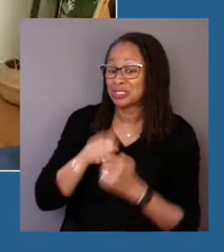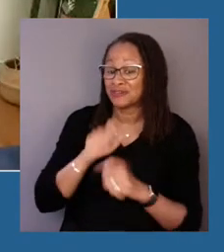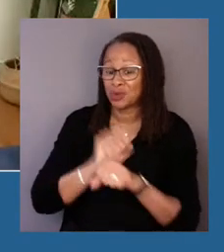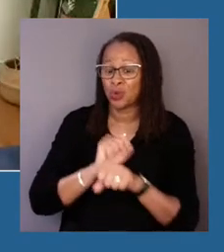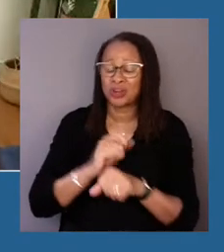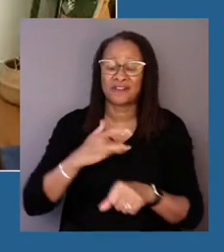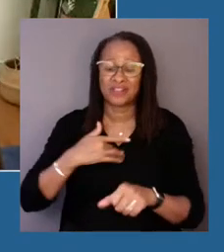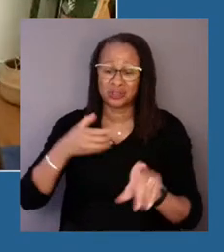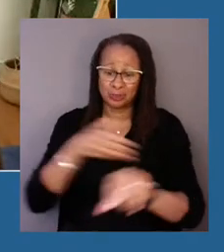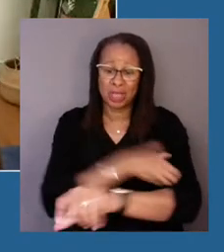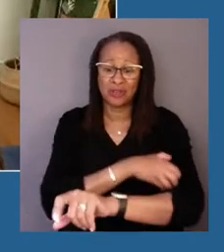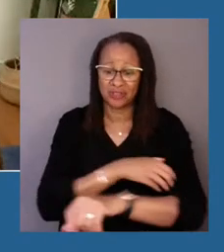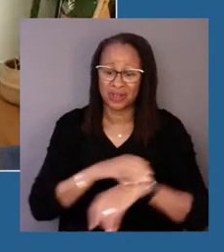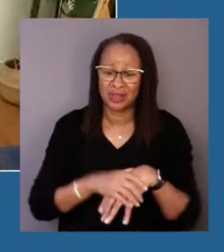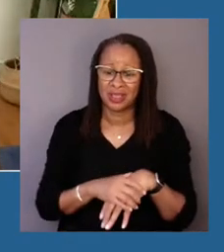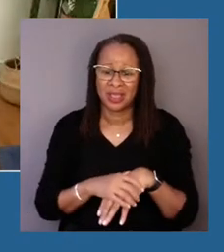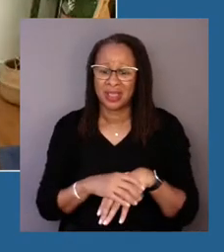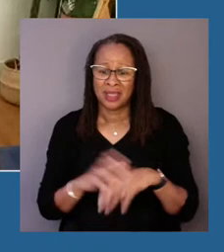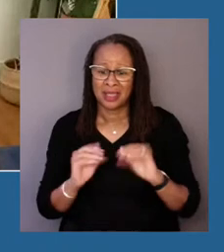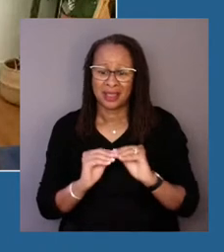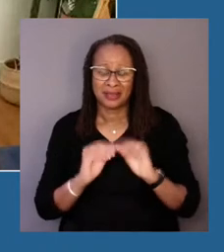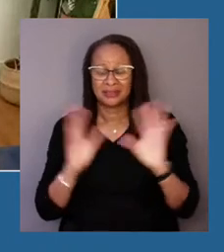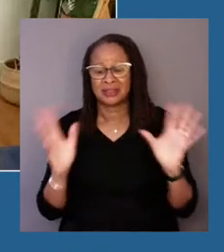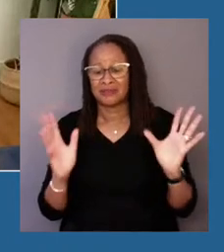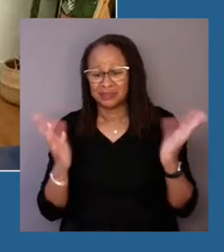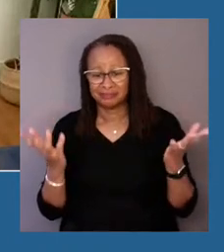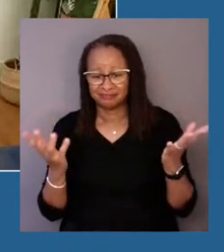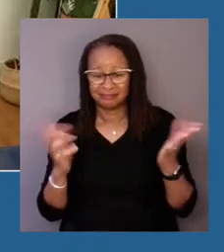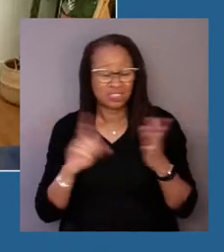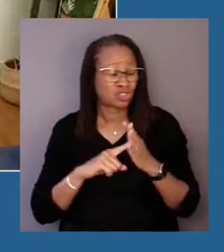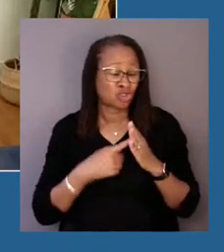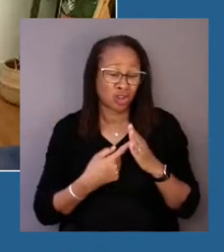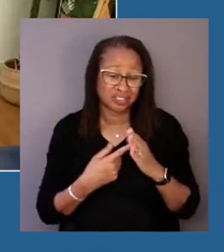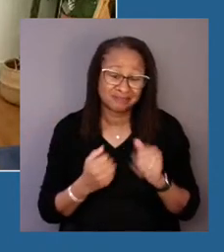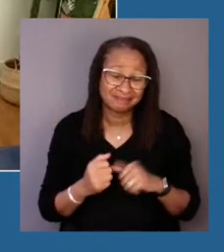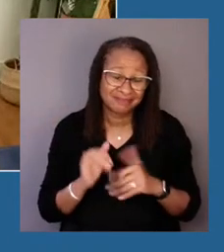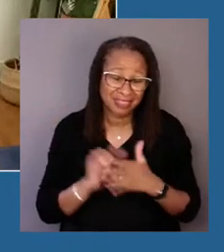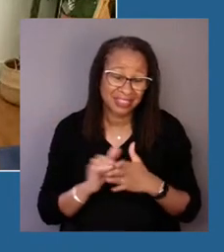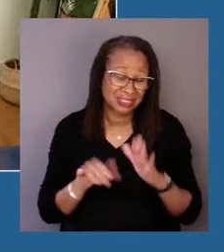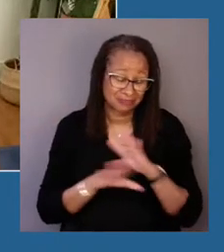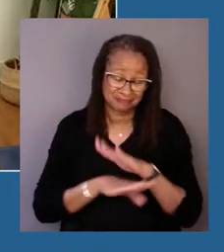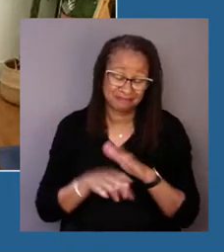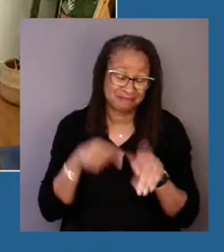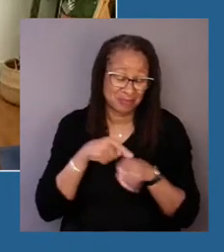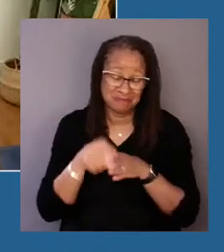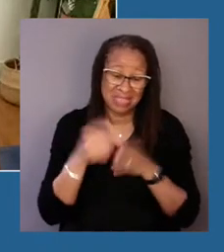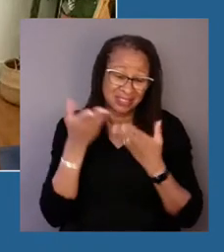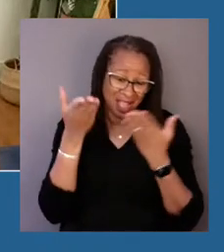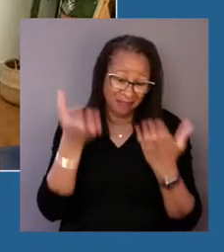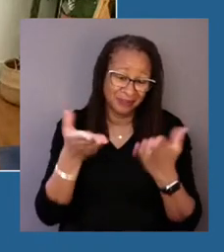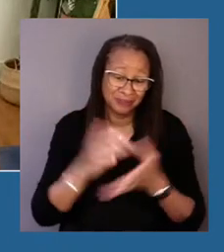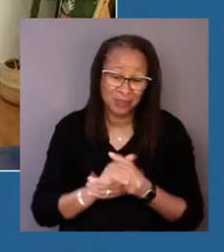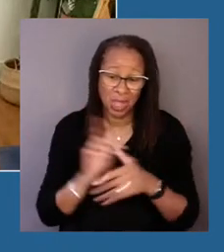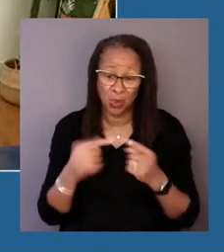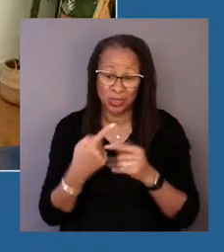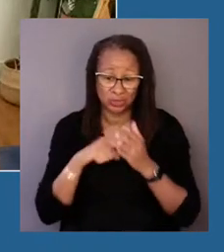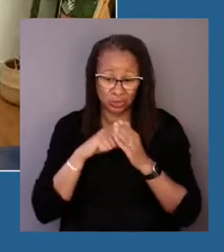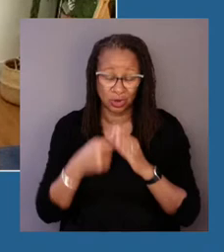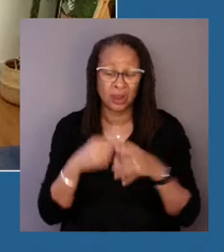And yeah, honestly, my main advice is just like, just start. And when you start, just make sure